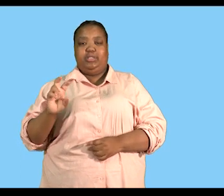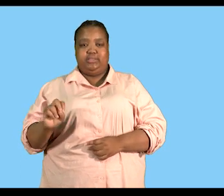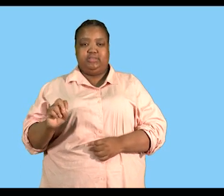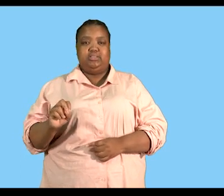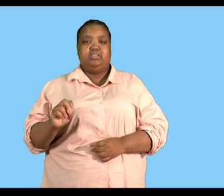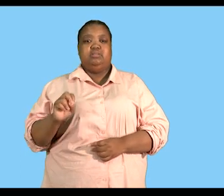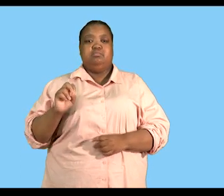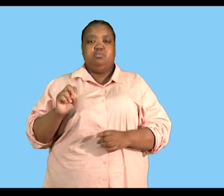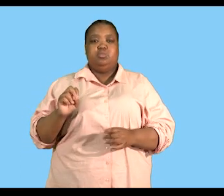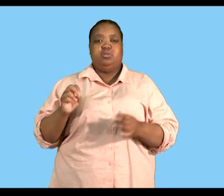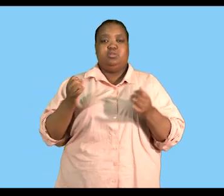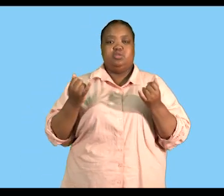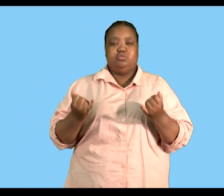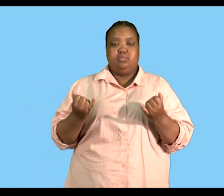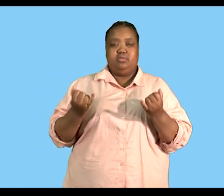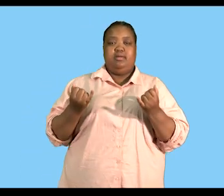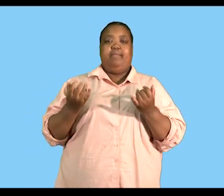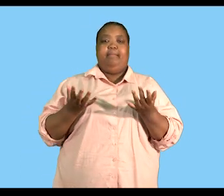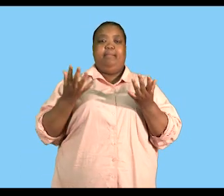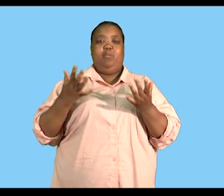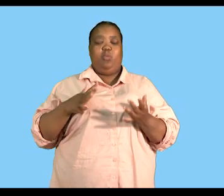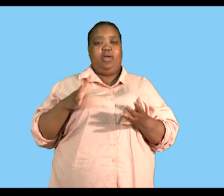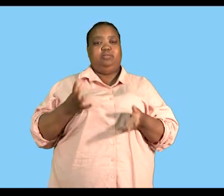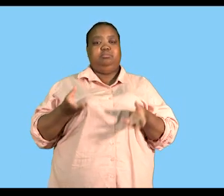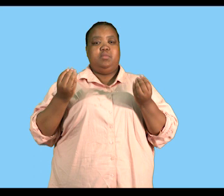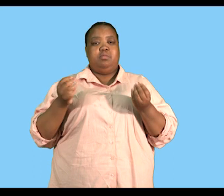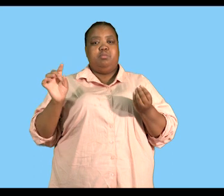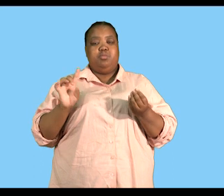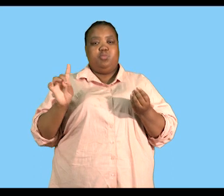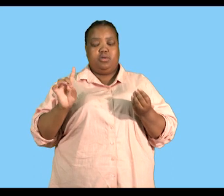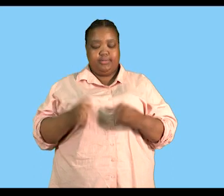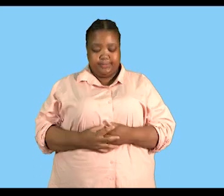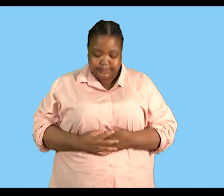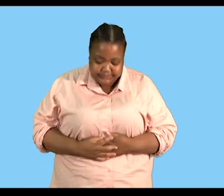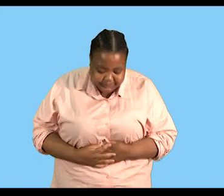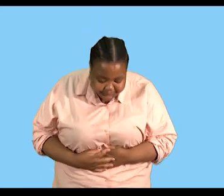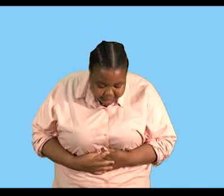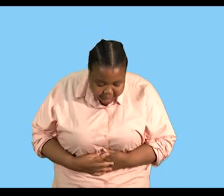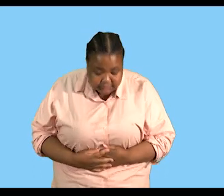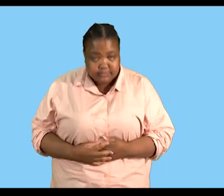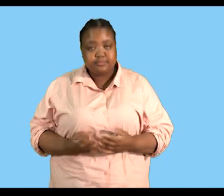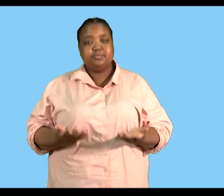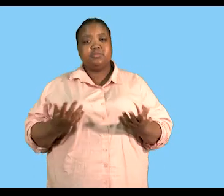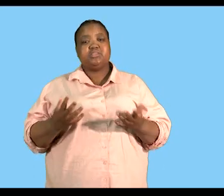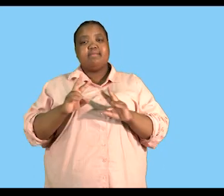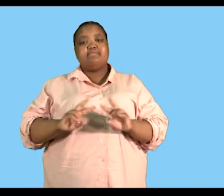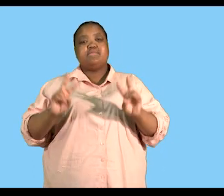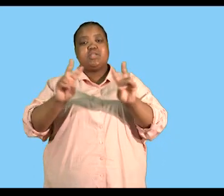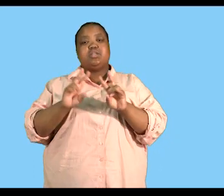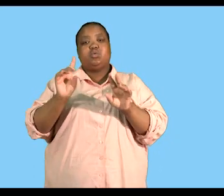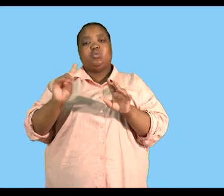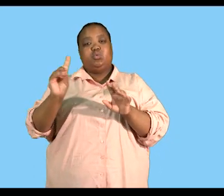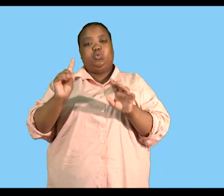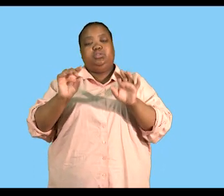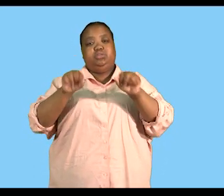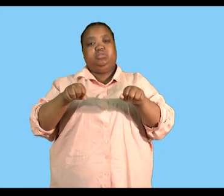1.20 Rand, and we need to find out the amount that will be represented by the value of D. So we